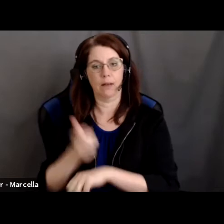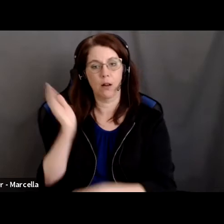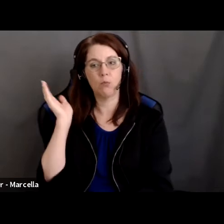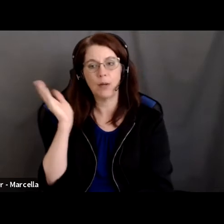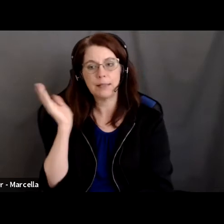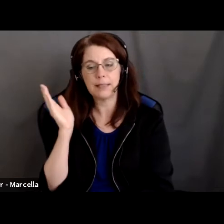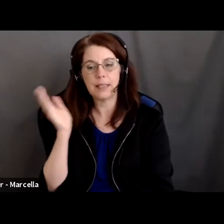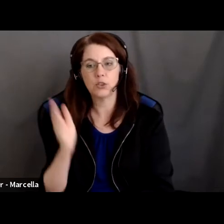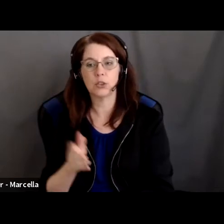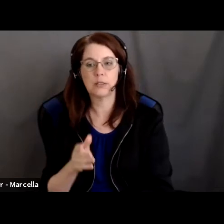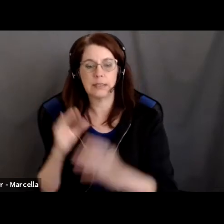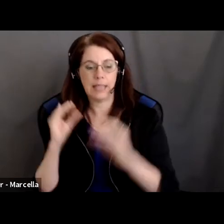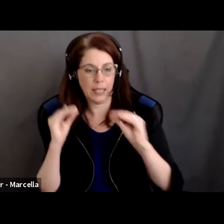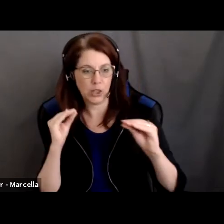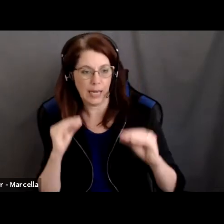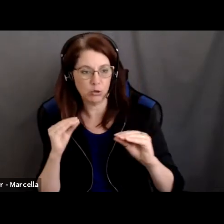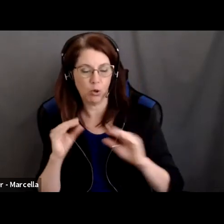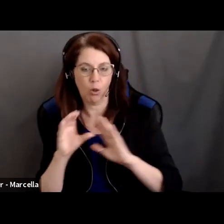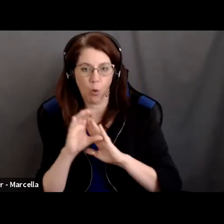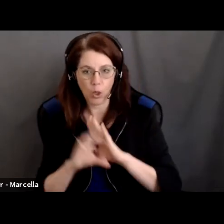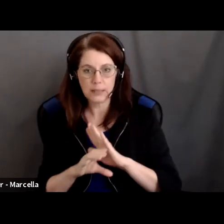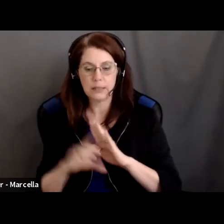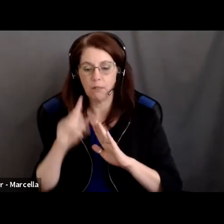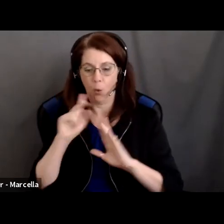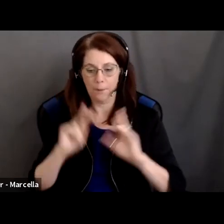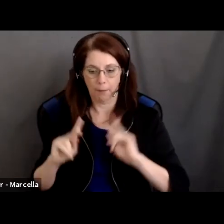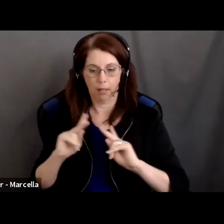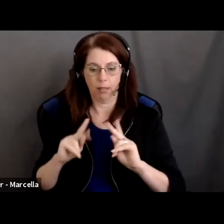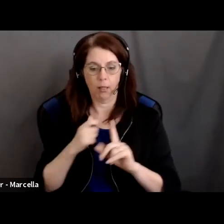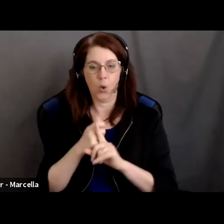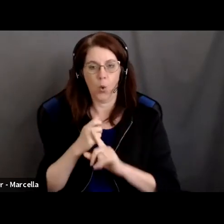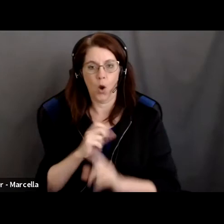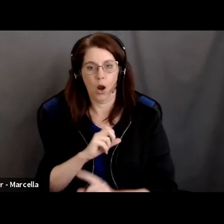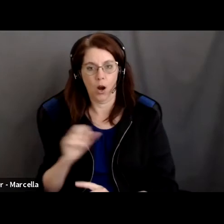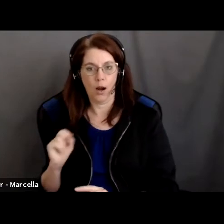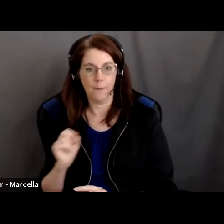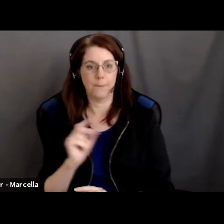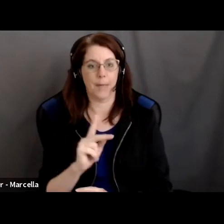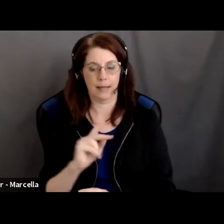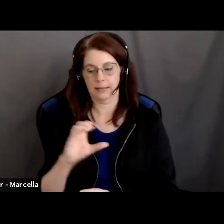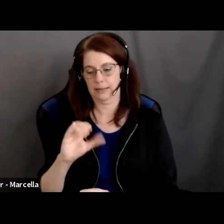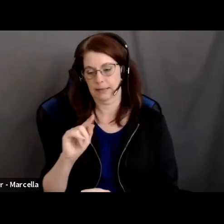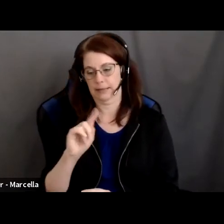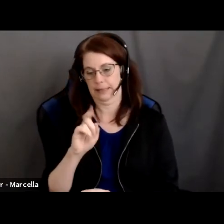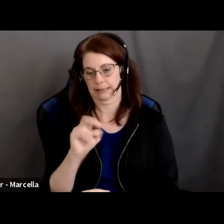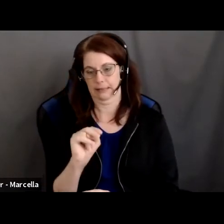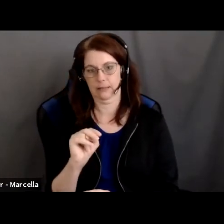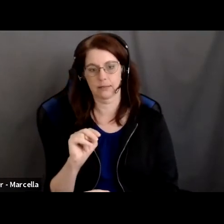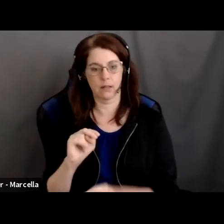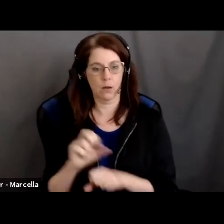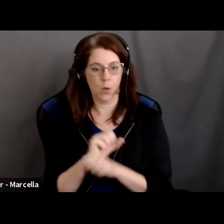presentations and educational courses for people who are returning citizens. We work with the